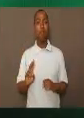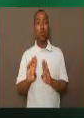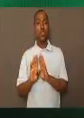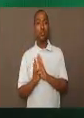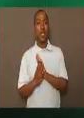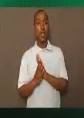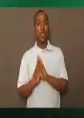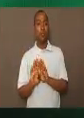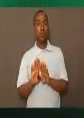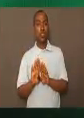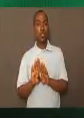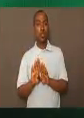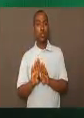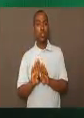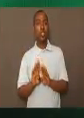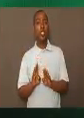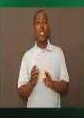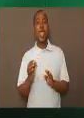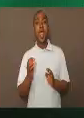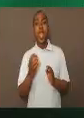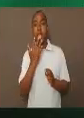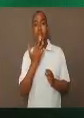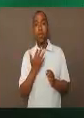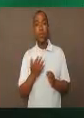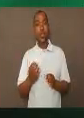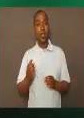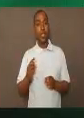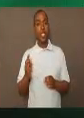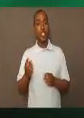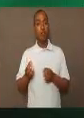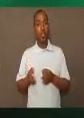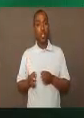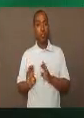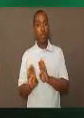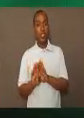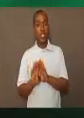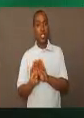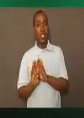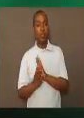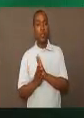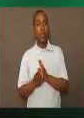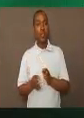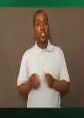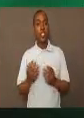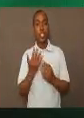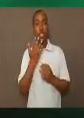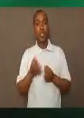blood to flow in the right direction by opening and